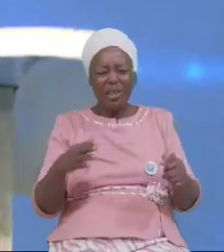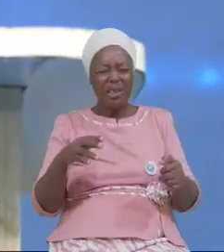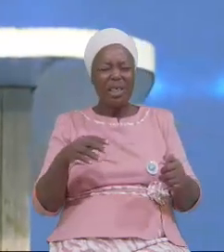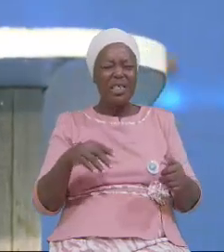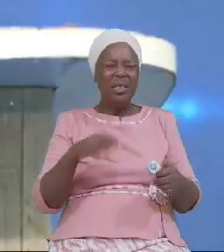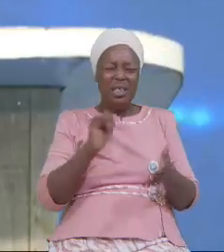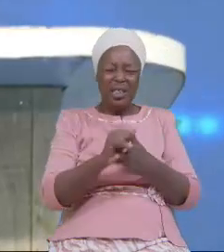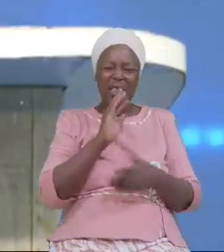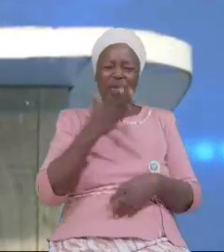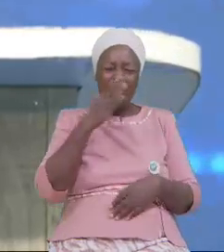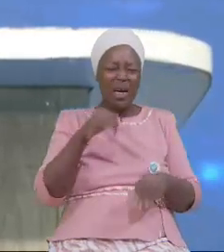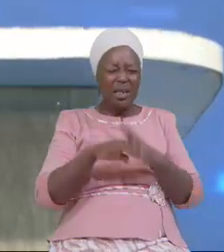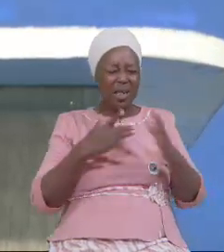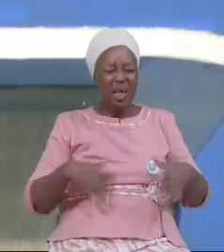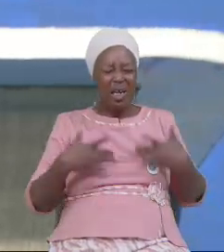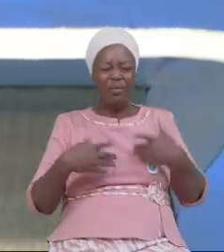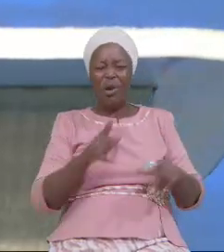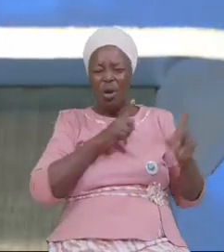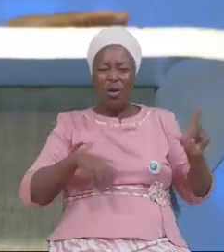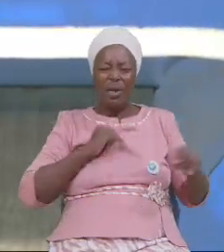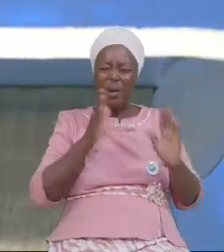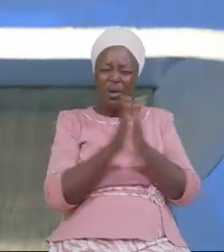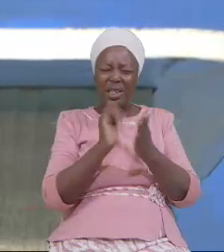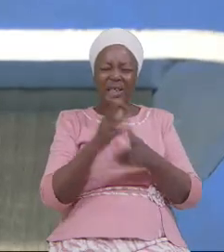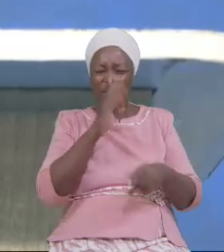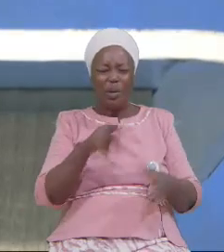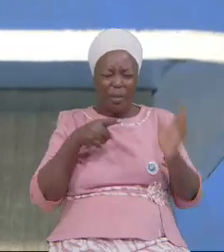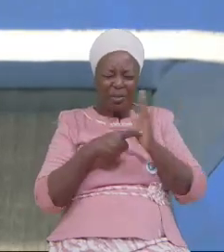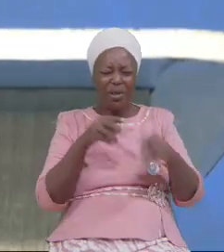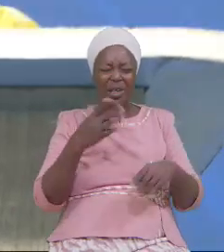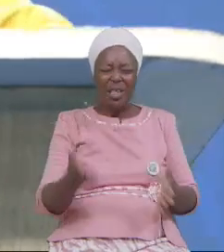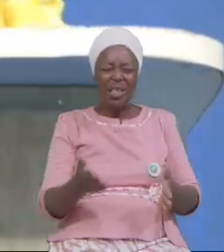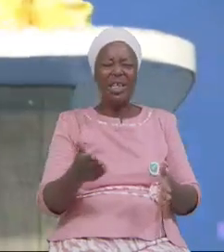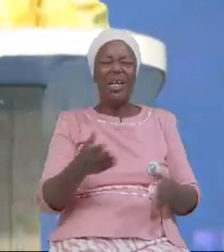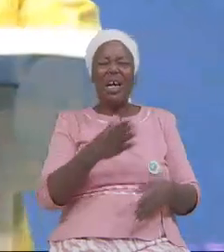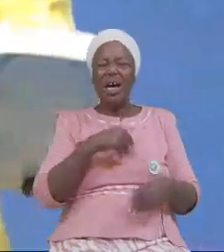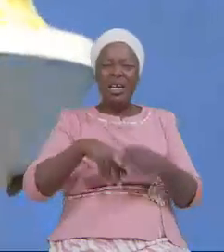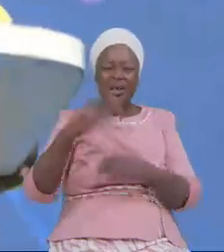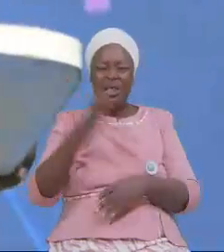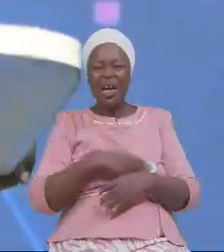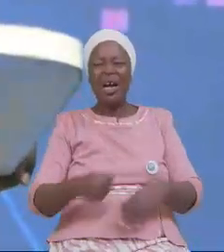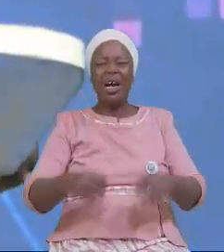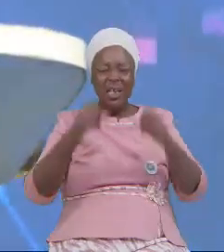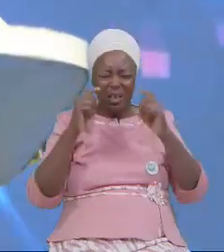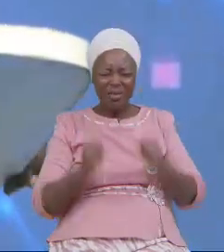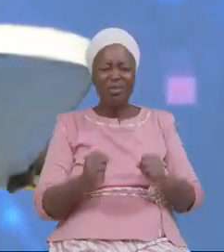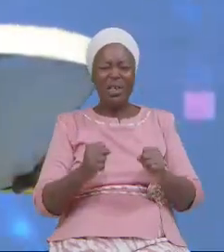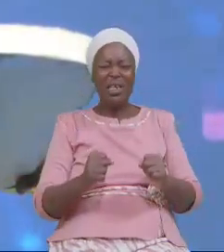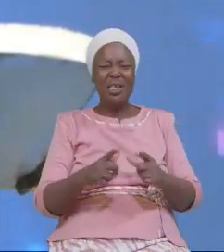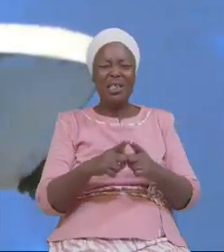I pray there be manifestation of healing and health and deliverance, dominion in every life tonight,